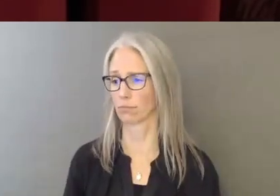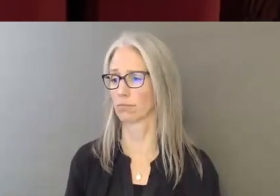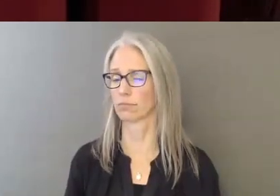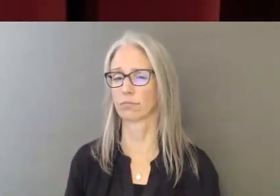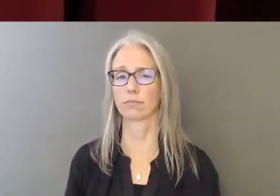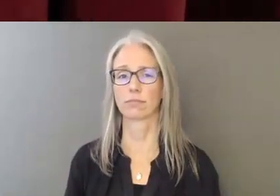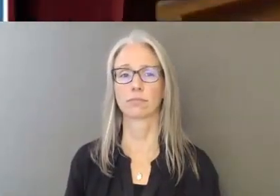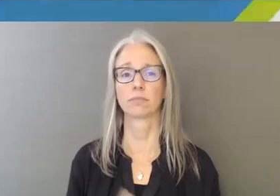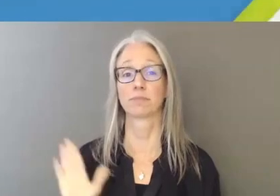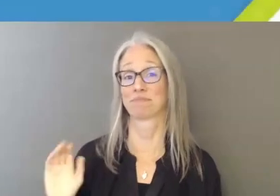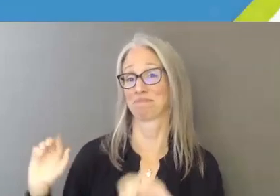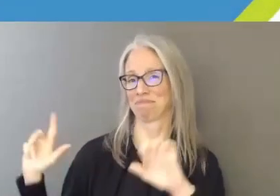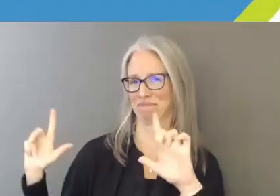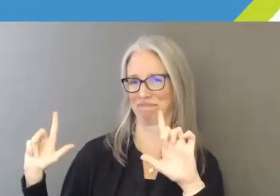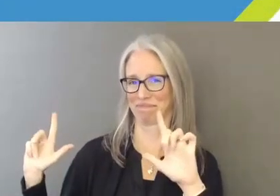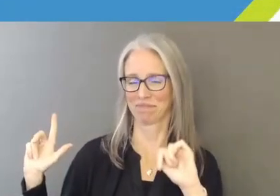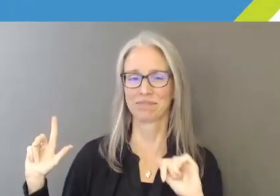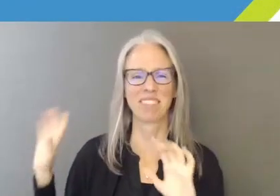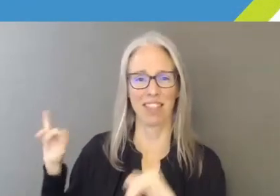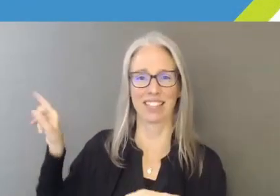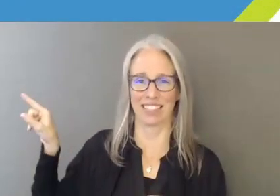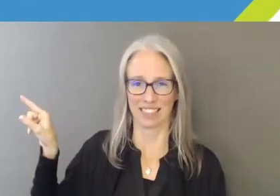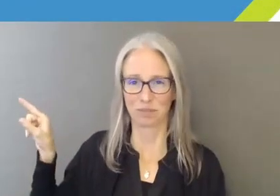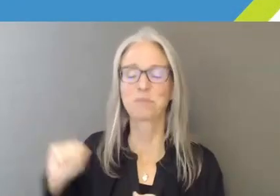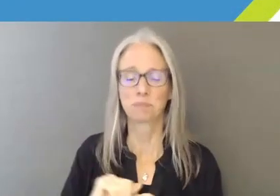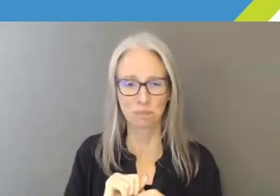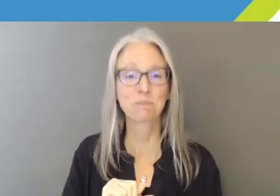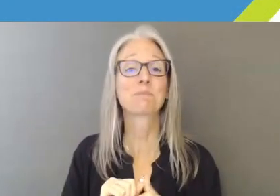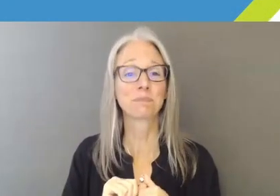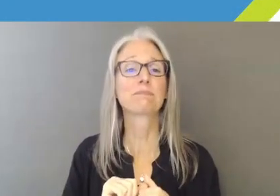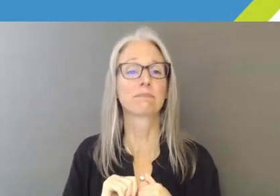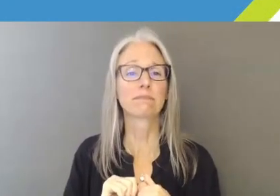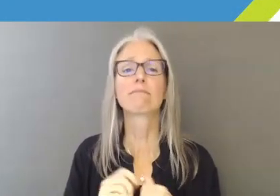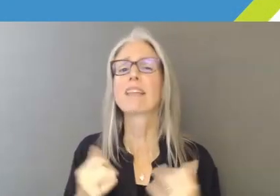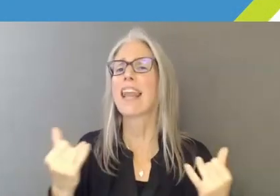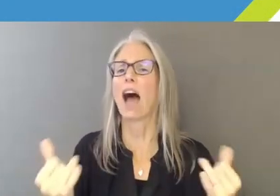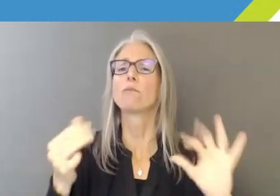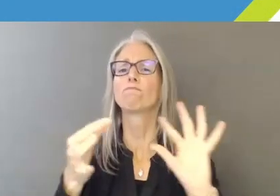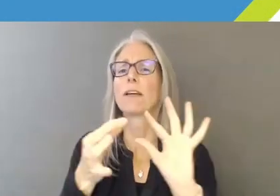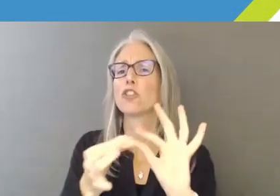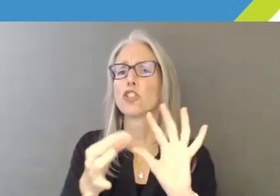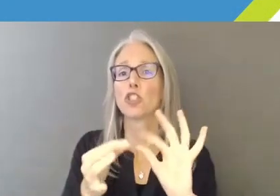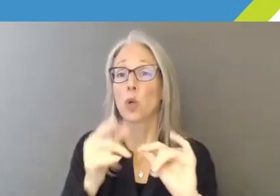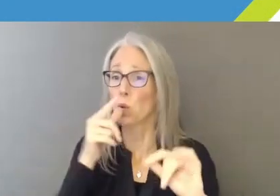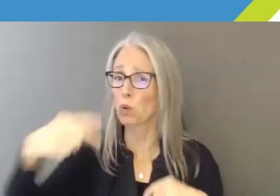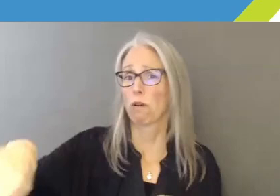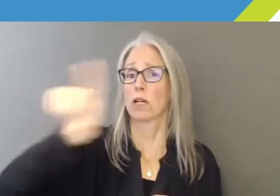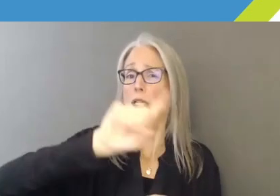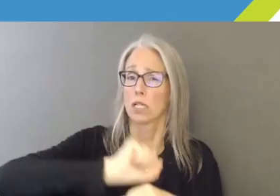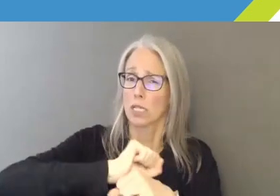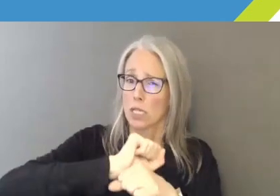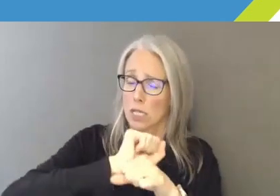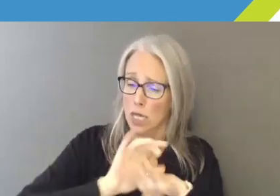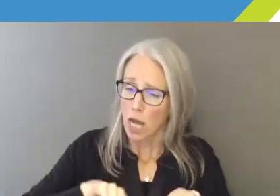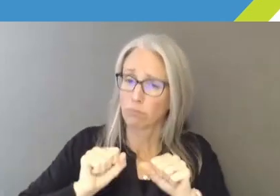So there it is. It takes a village. So I just wanted to quickly mention all the people in this room. It takes a lot of people to make one of